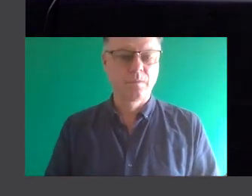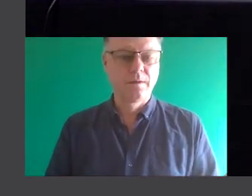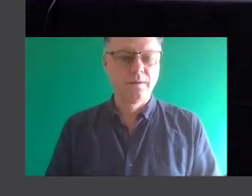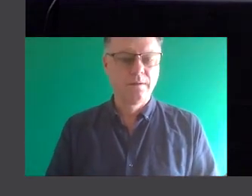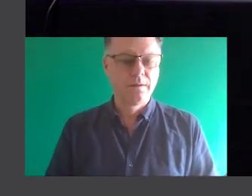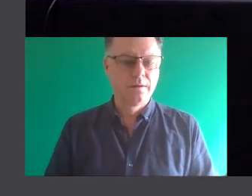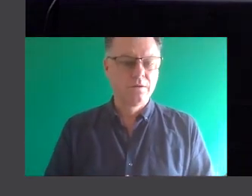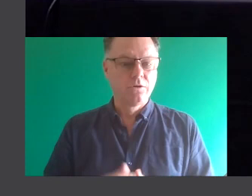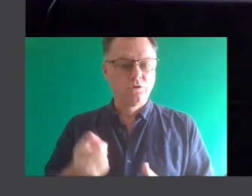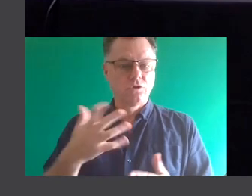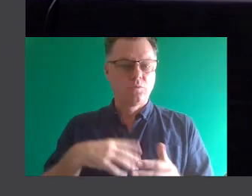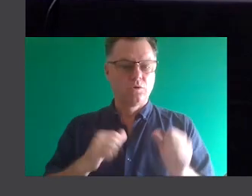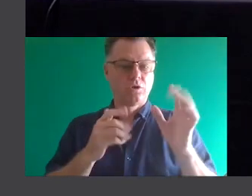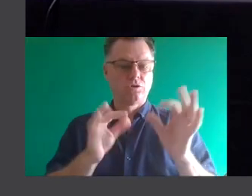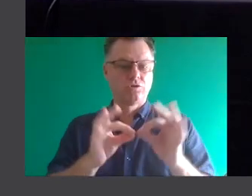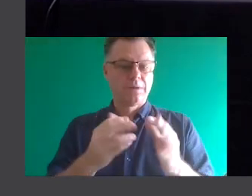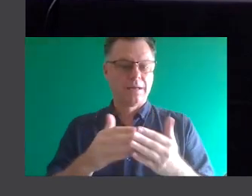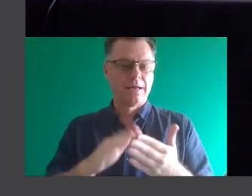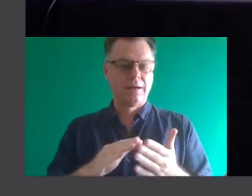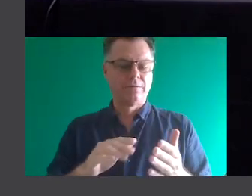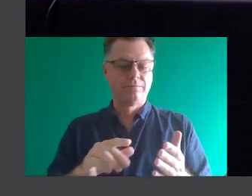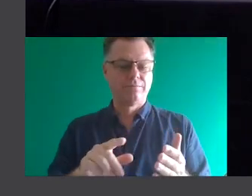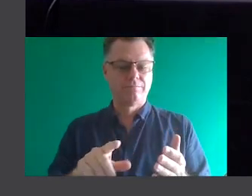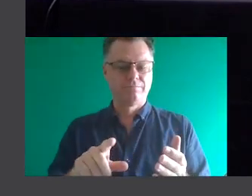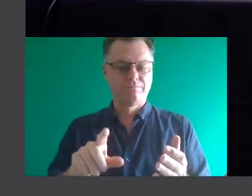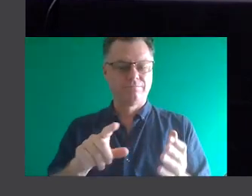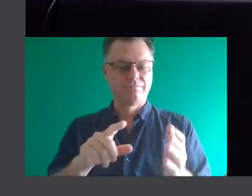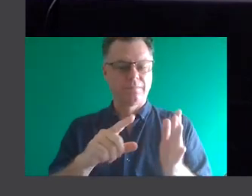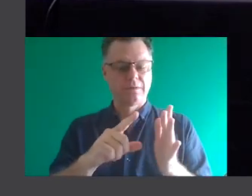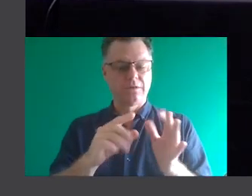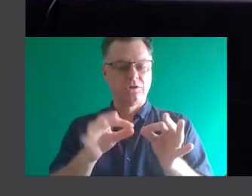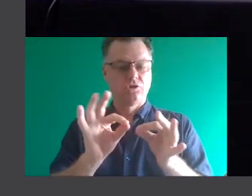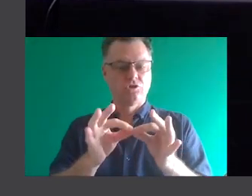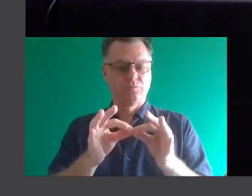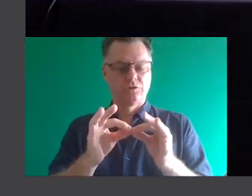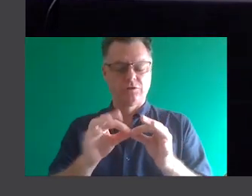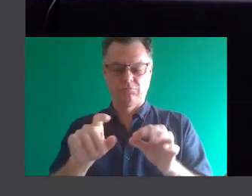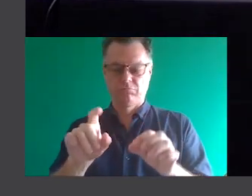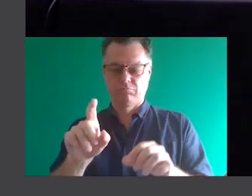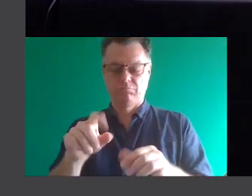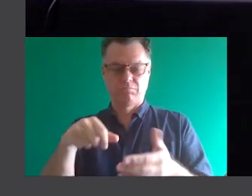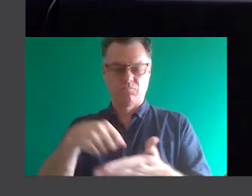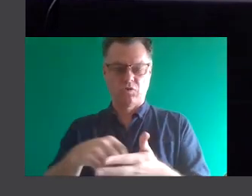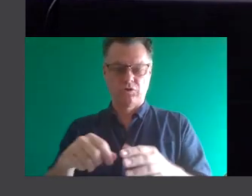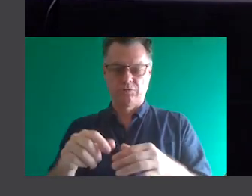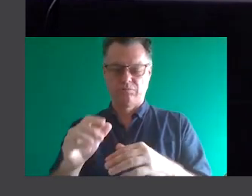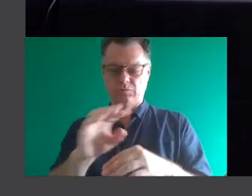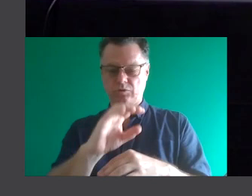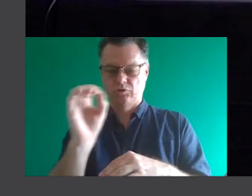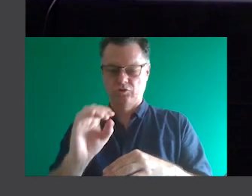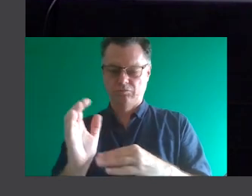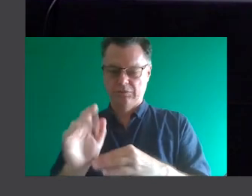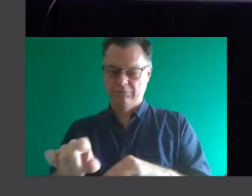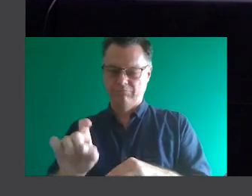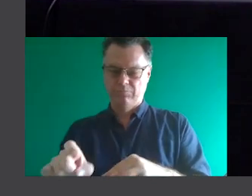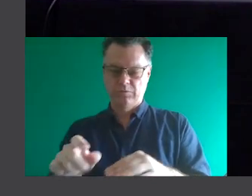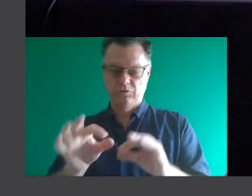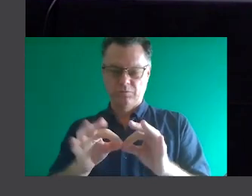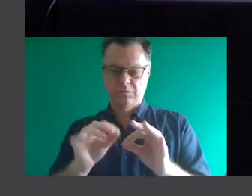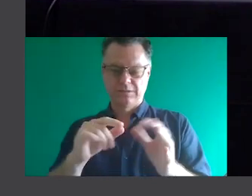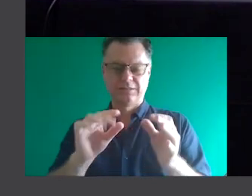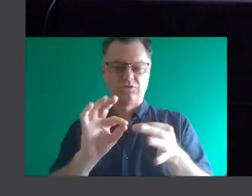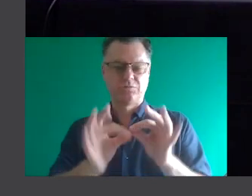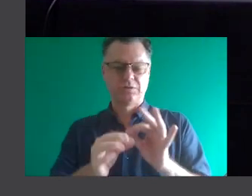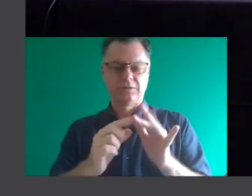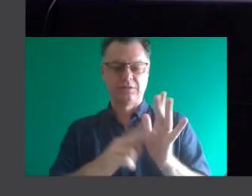captions. You can turn on the Auslan interpreter by clicking in the interpretation button at the